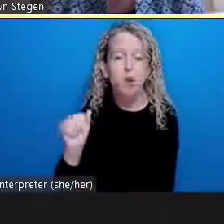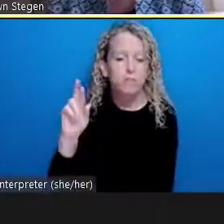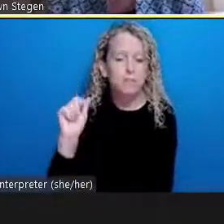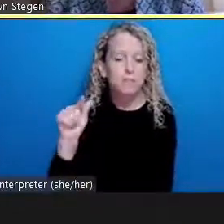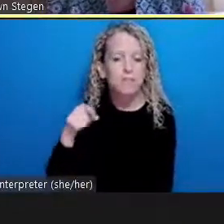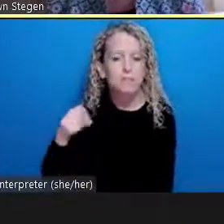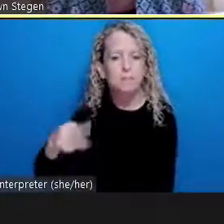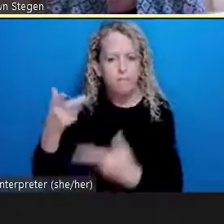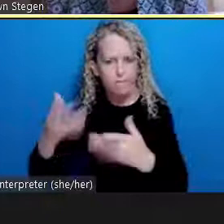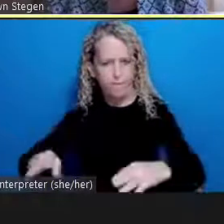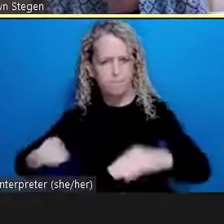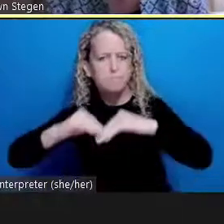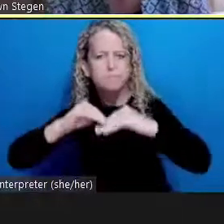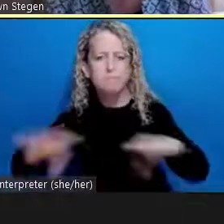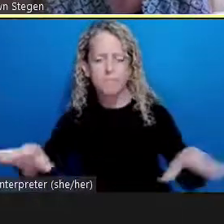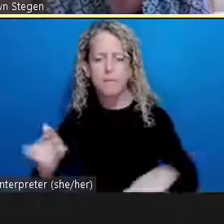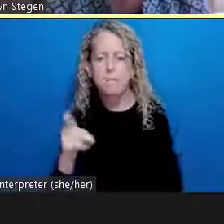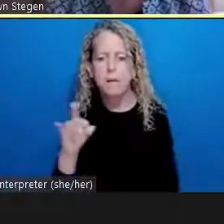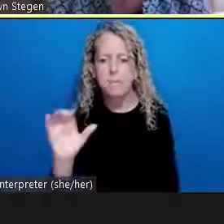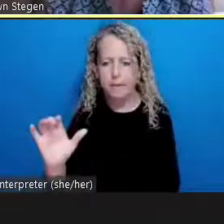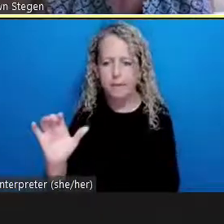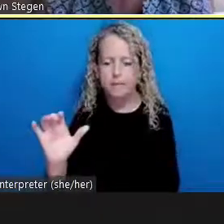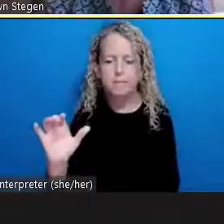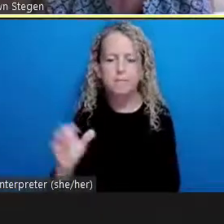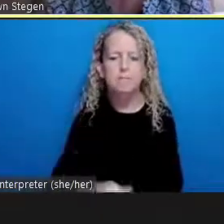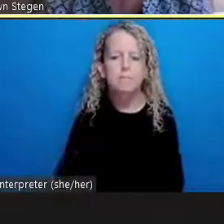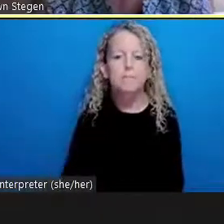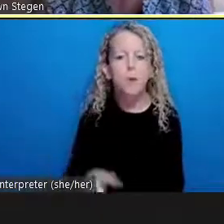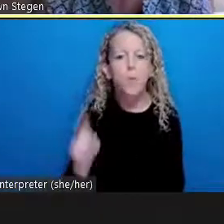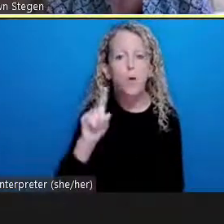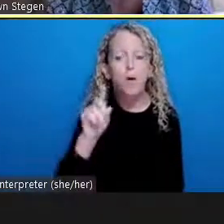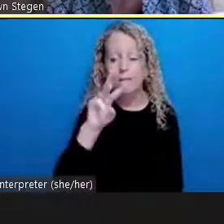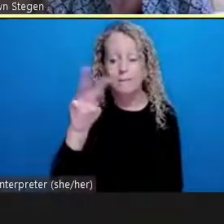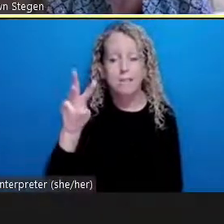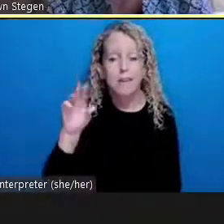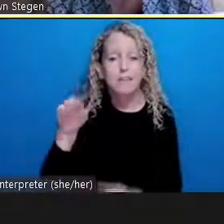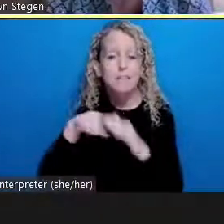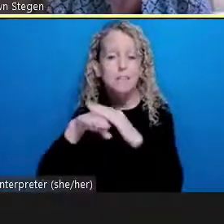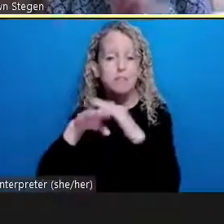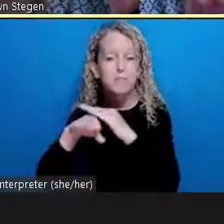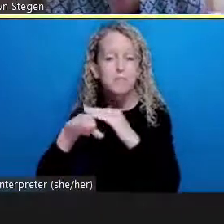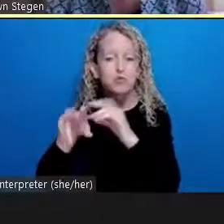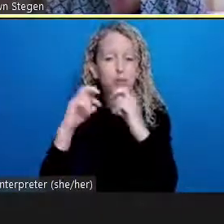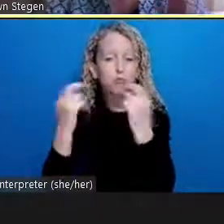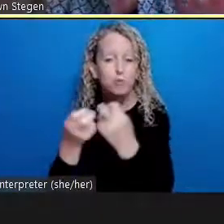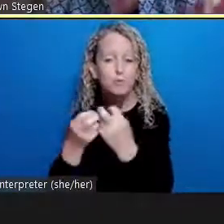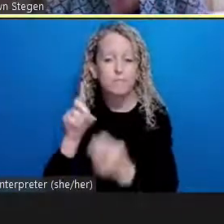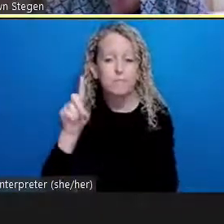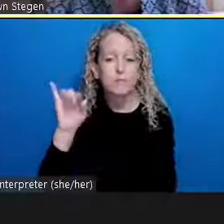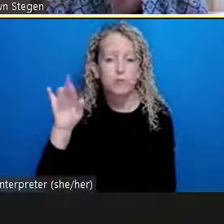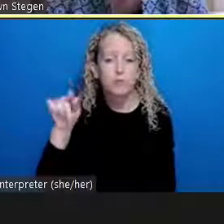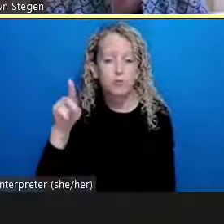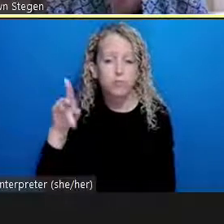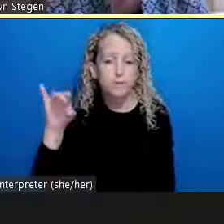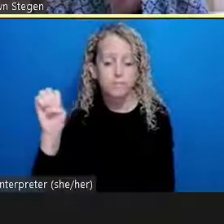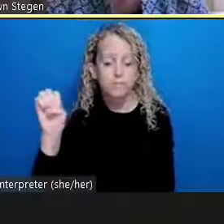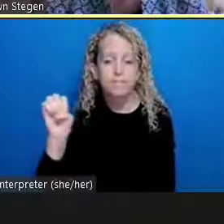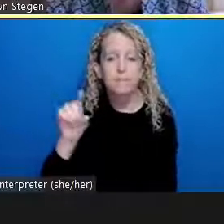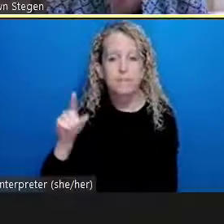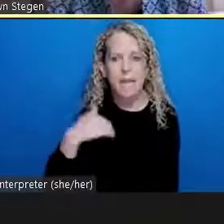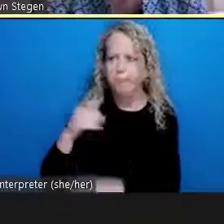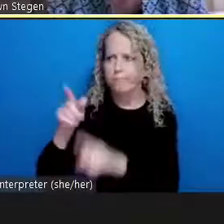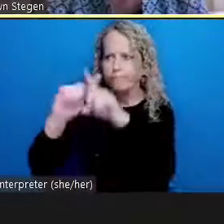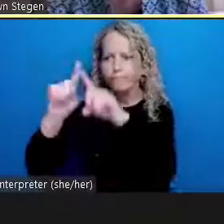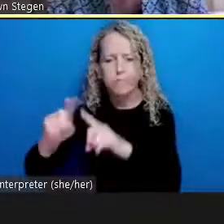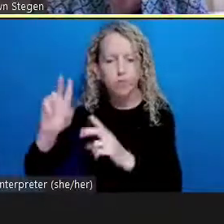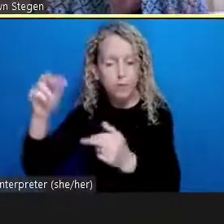available publicly. They are available on the Accessibility Directorate website. And they include recommendations, a whole suite of recommendations in the areas